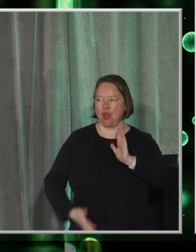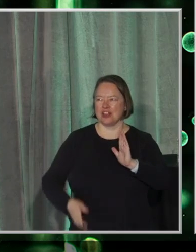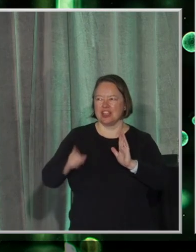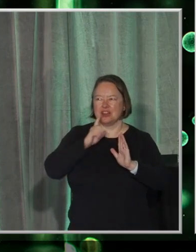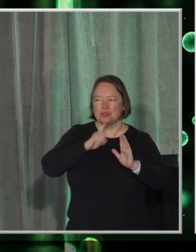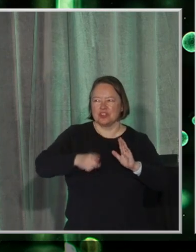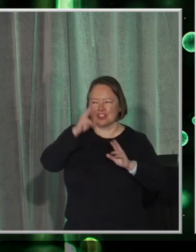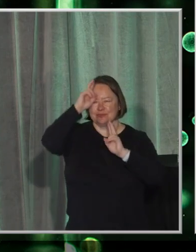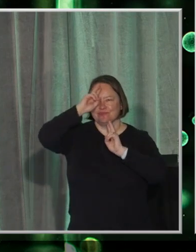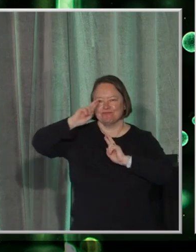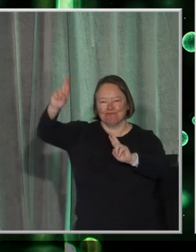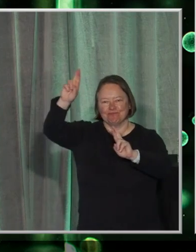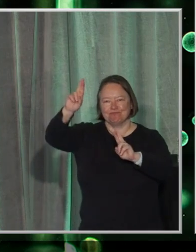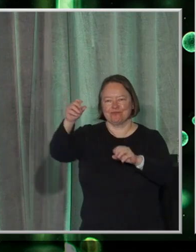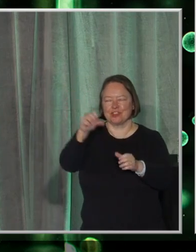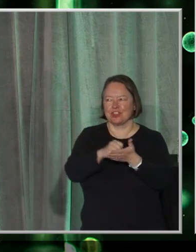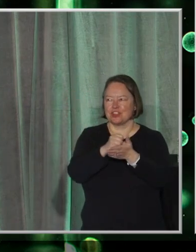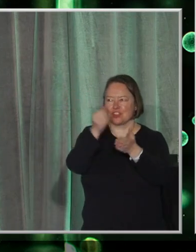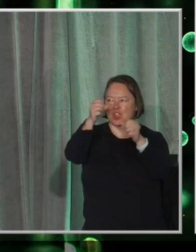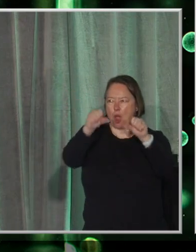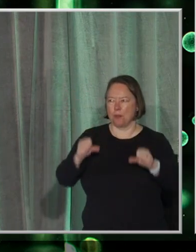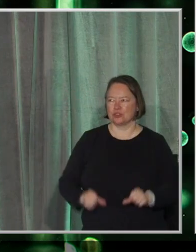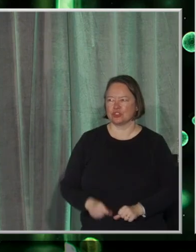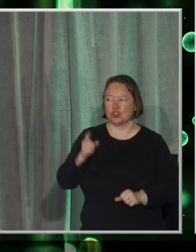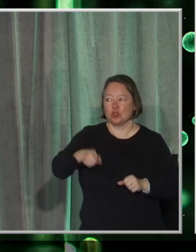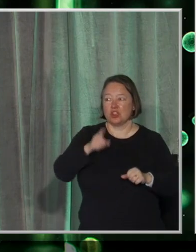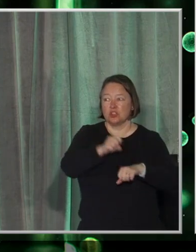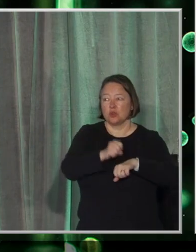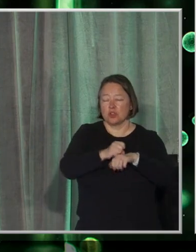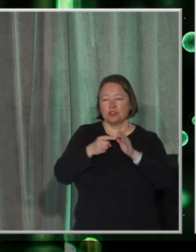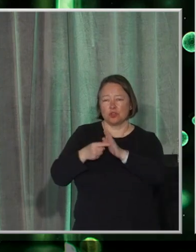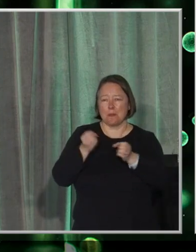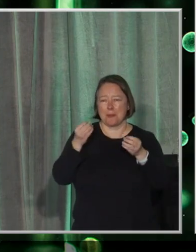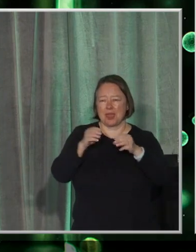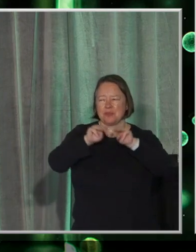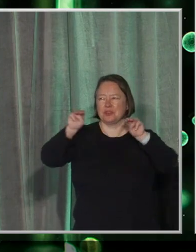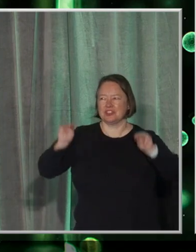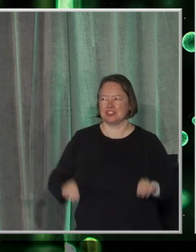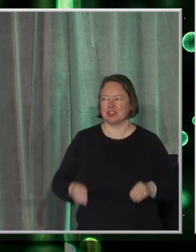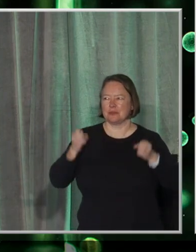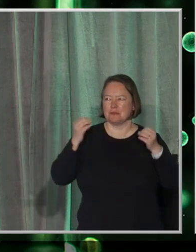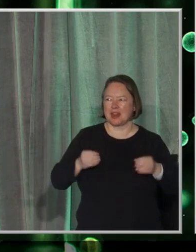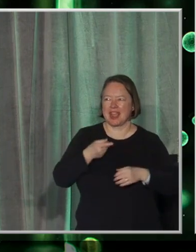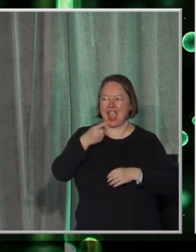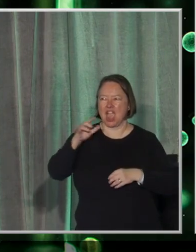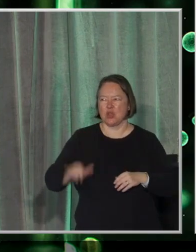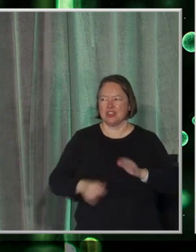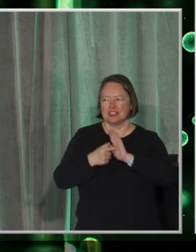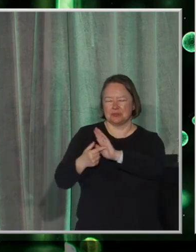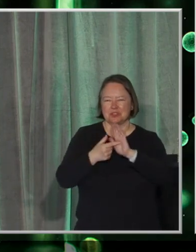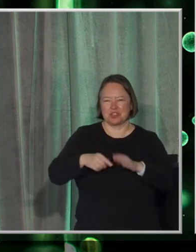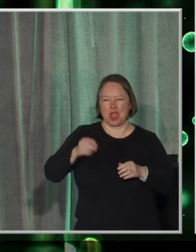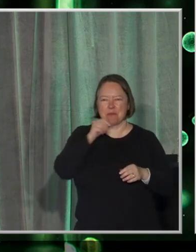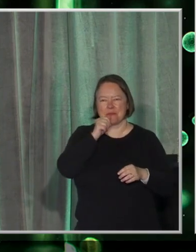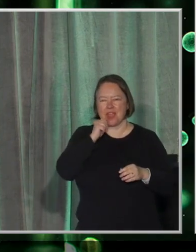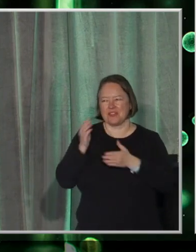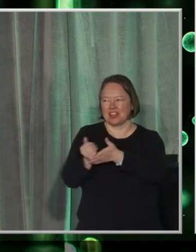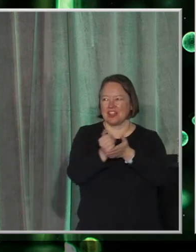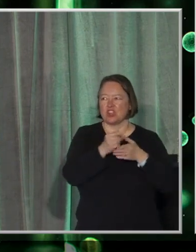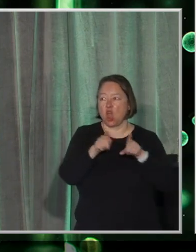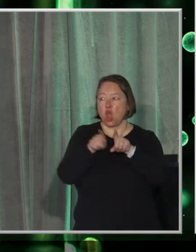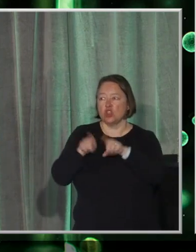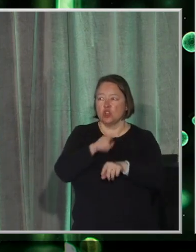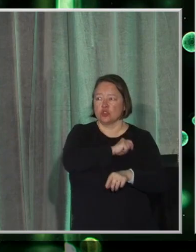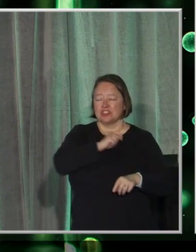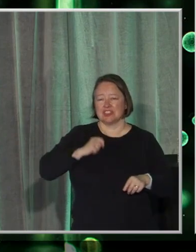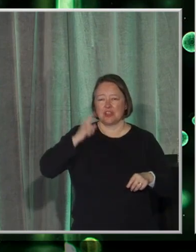sculptor whose work has been featured in numerous museum and gallery exhibitions and private collections. He's also a trustee